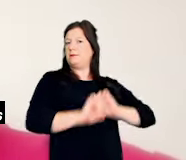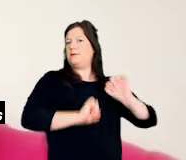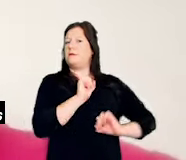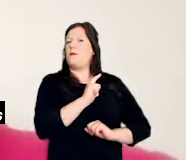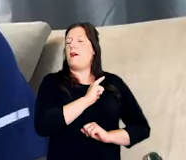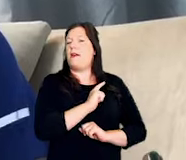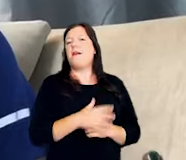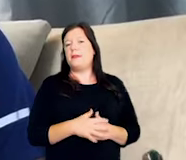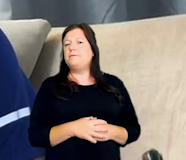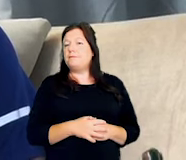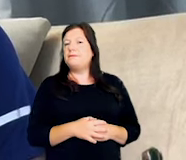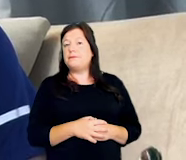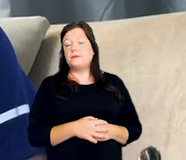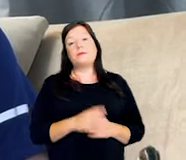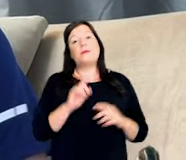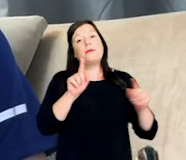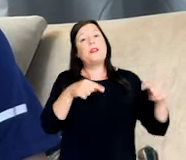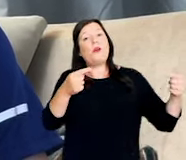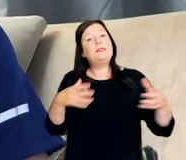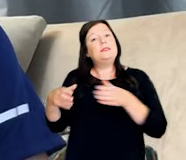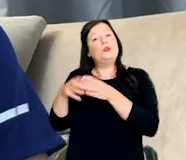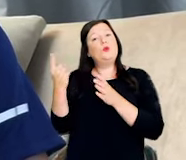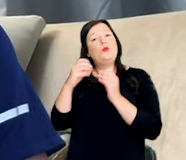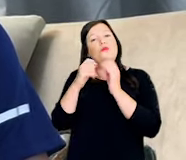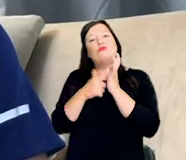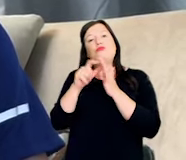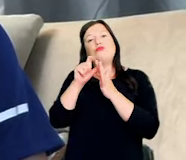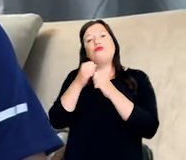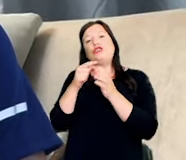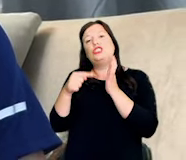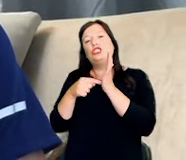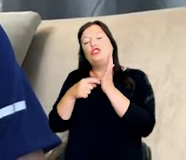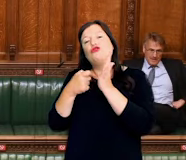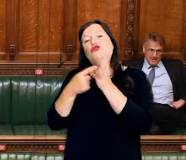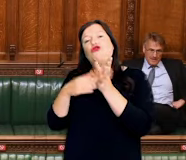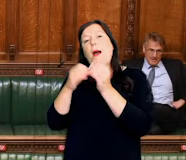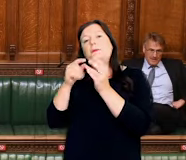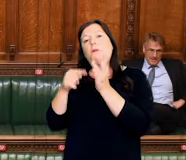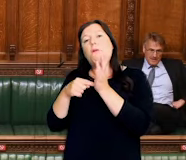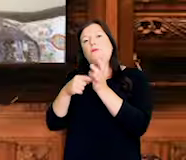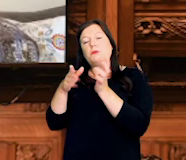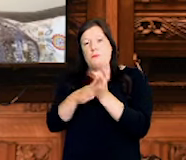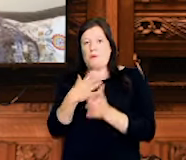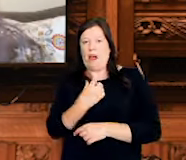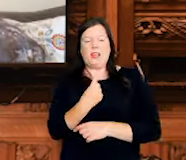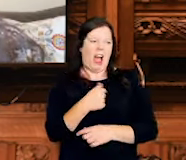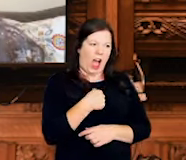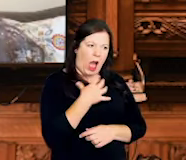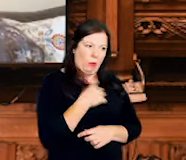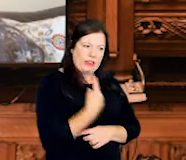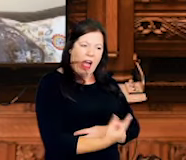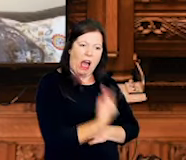methinks. The leader of the opposition, Bridget Ramsbottom, wants answers. I want